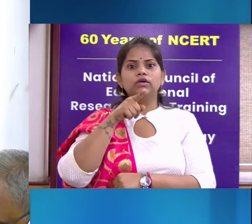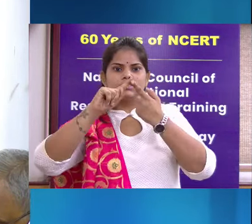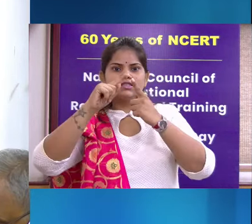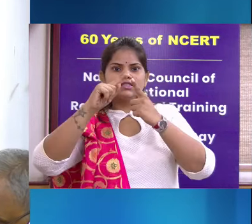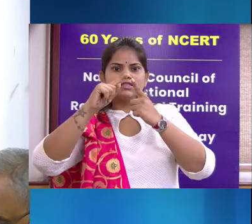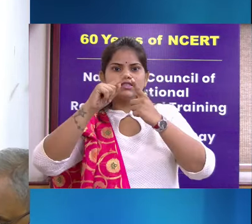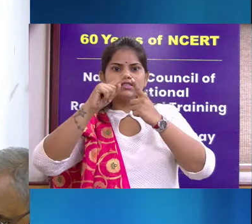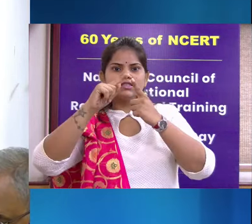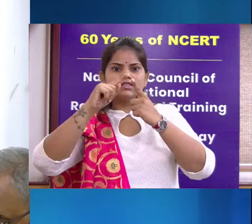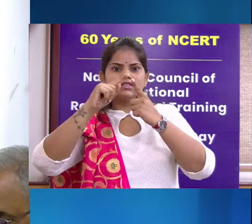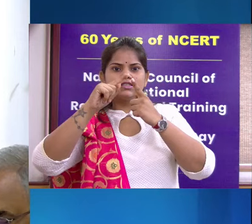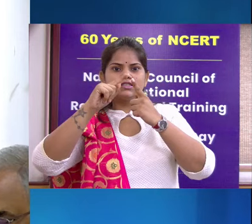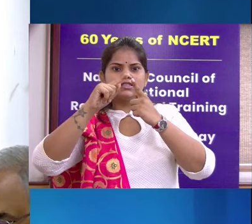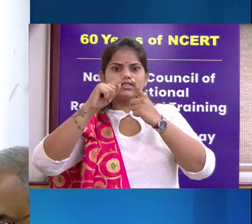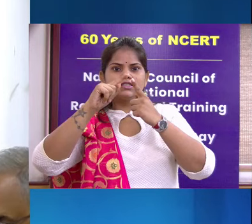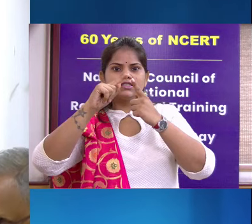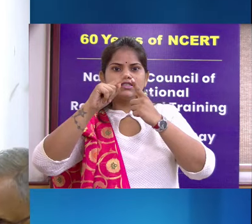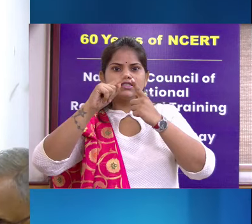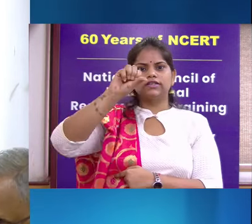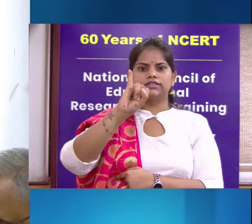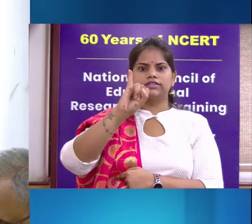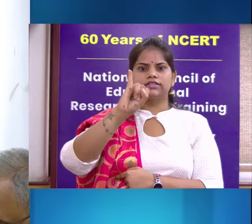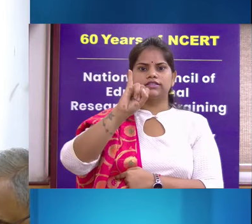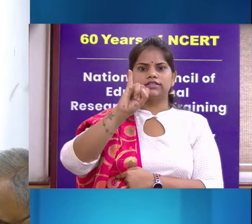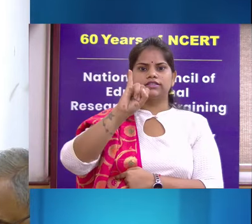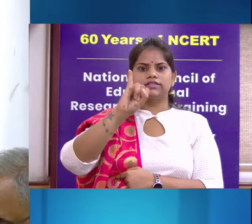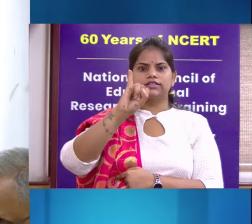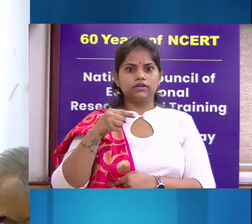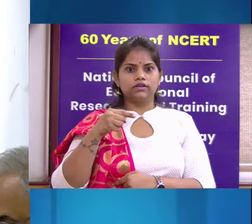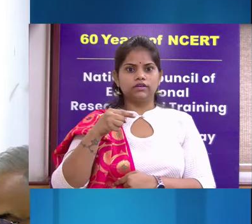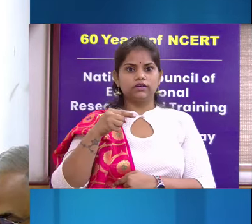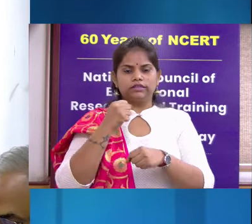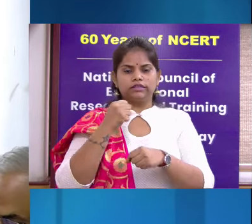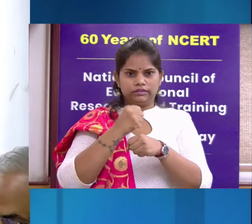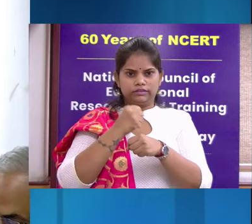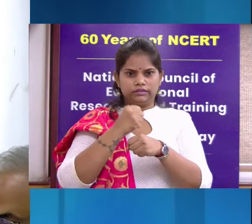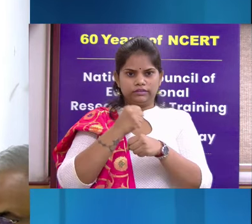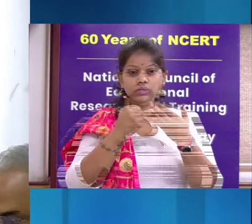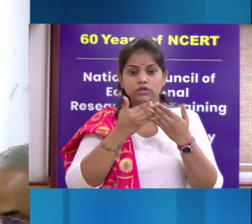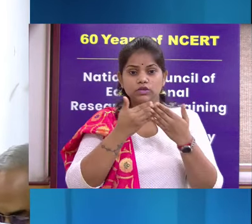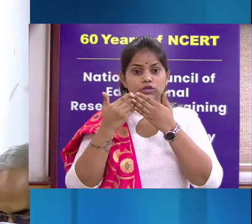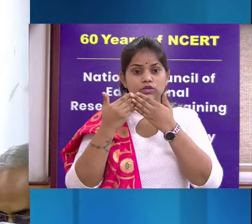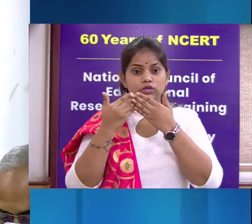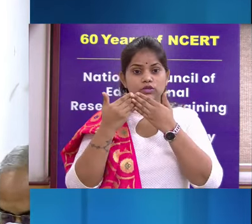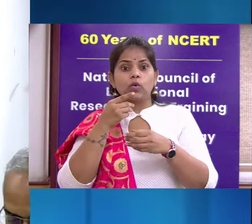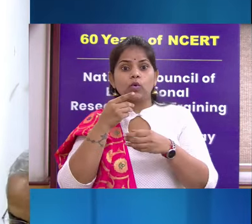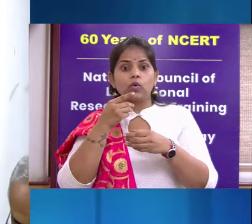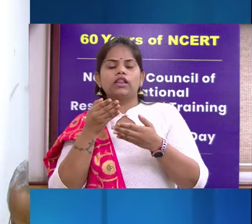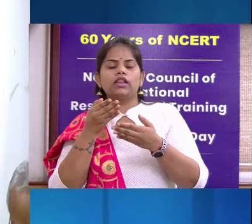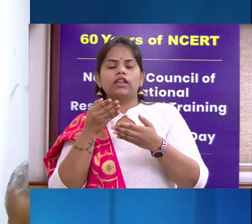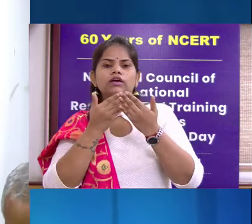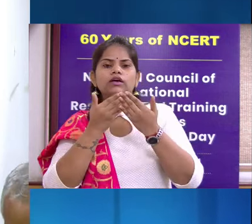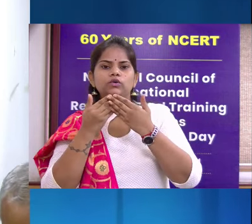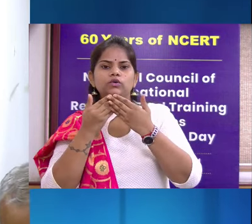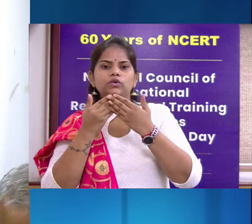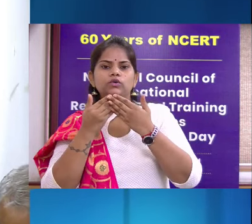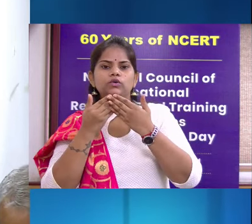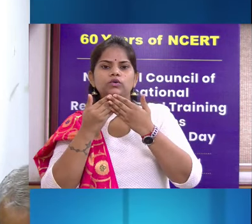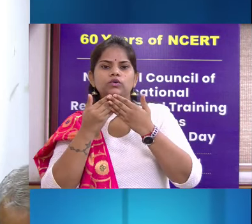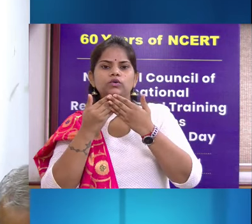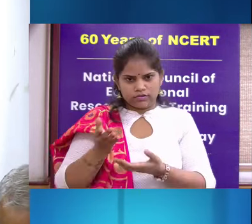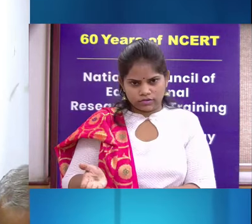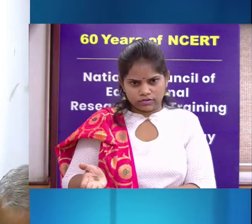the Government of India with the objective of qualitative improvement in school education in order to promote